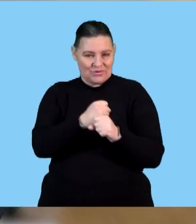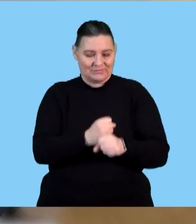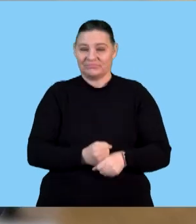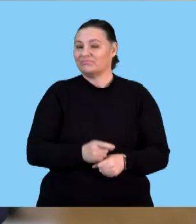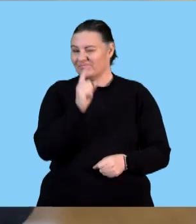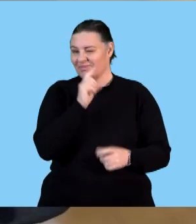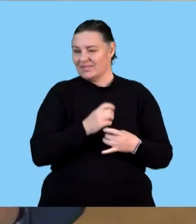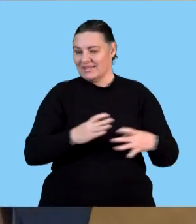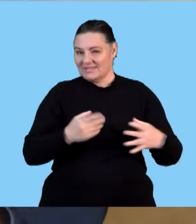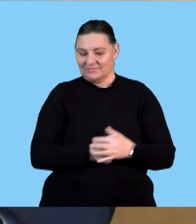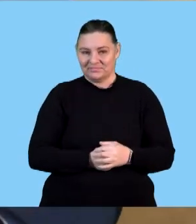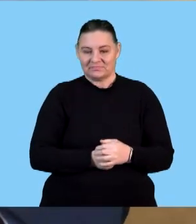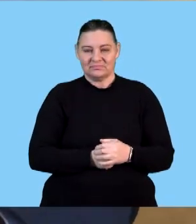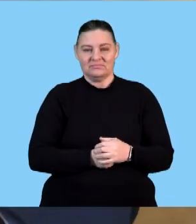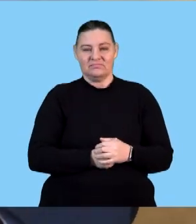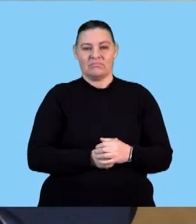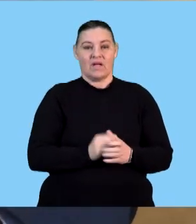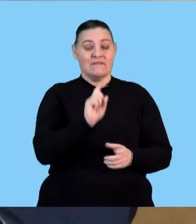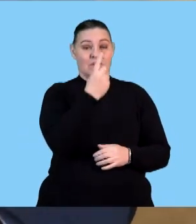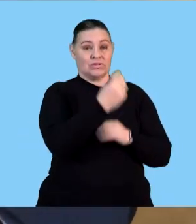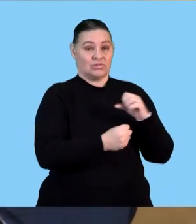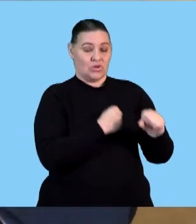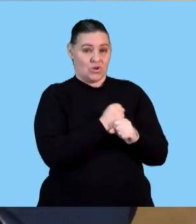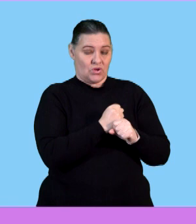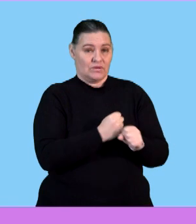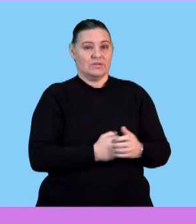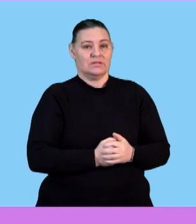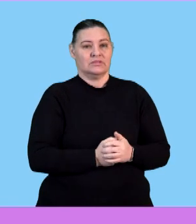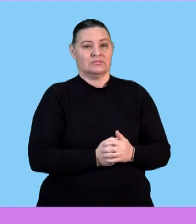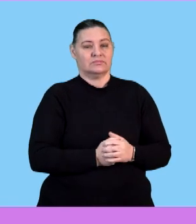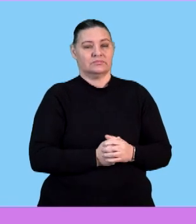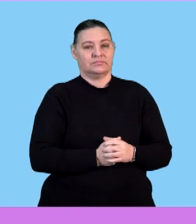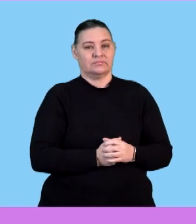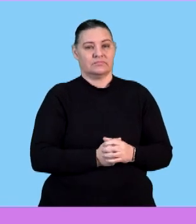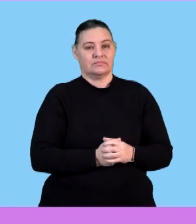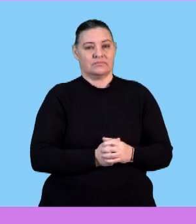year. Let's get stuck into it. So for year one,